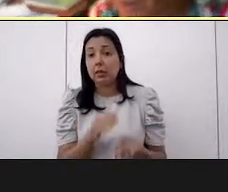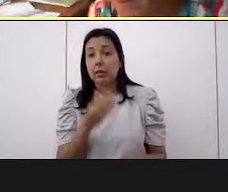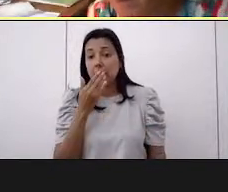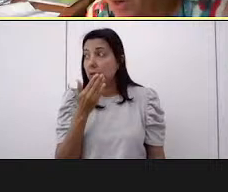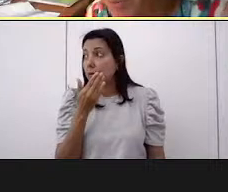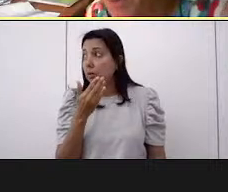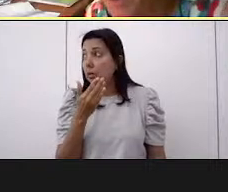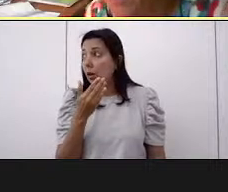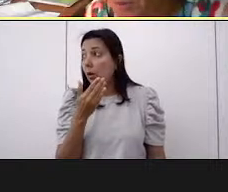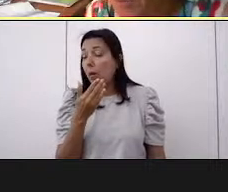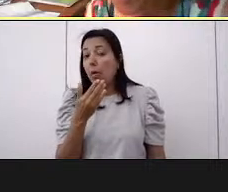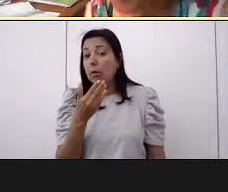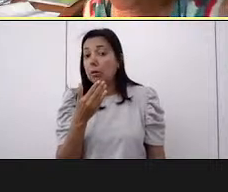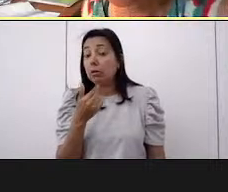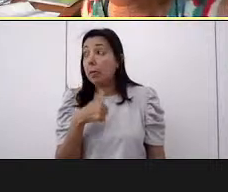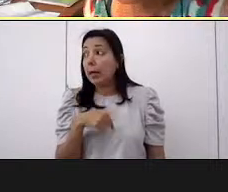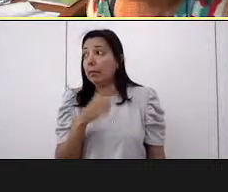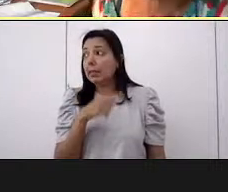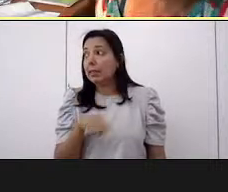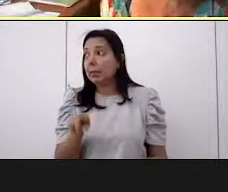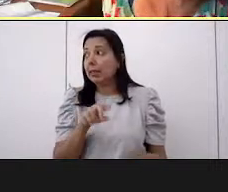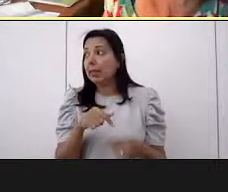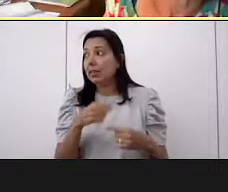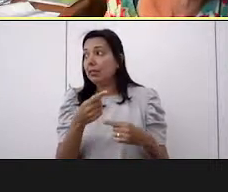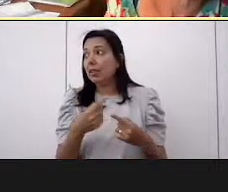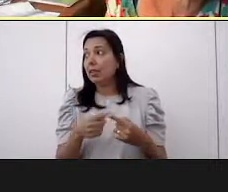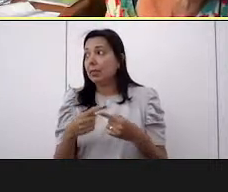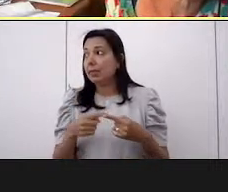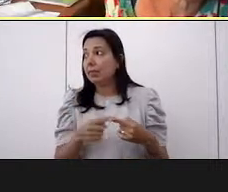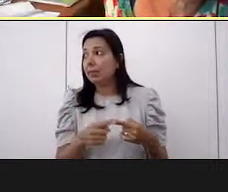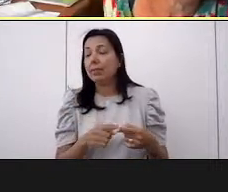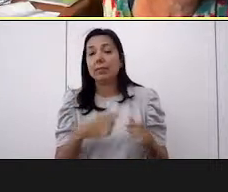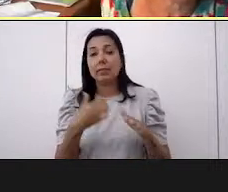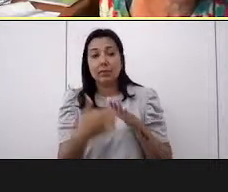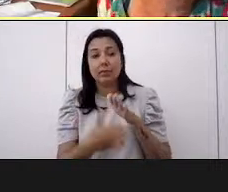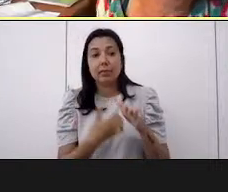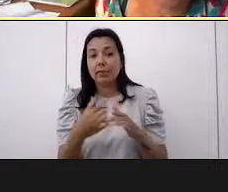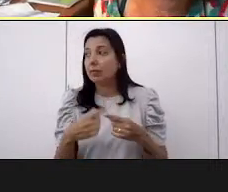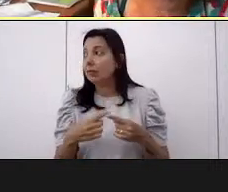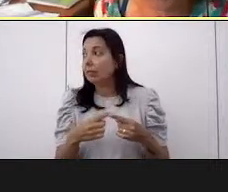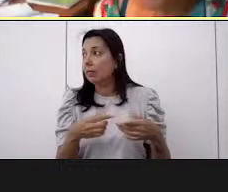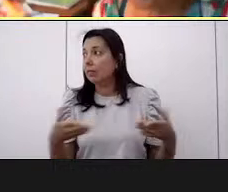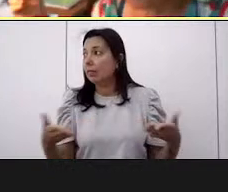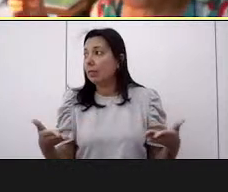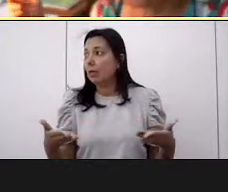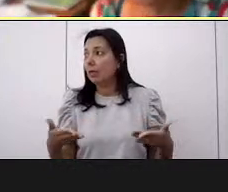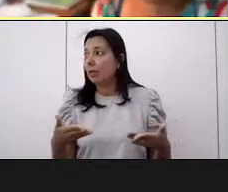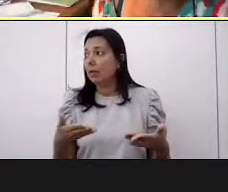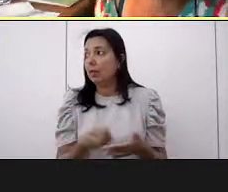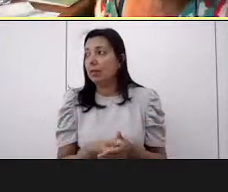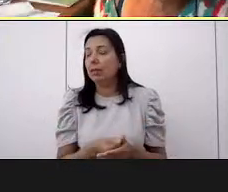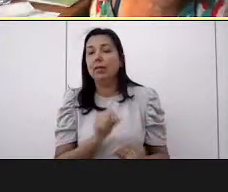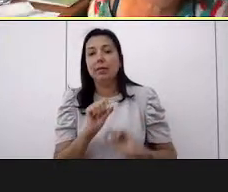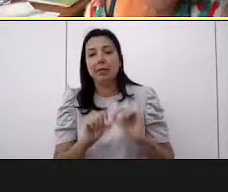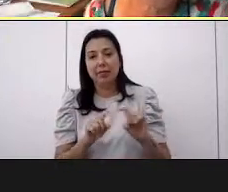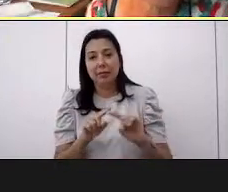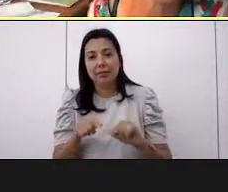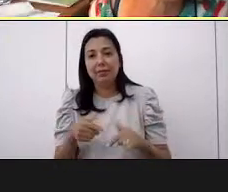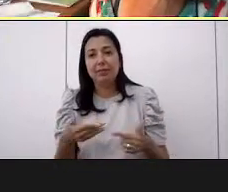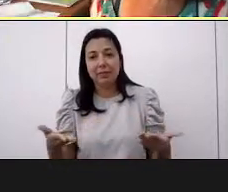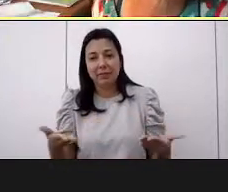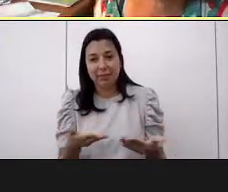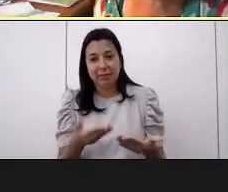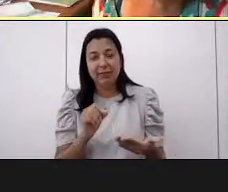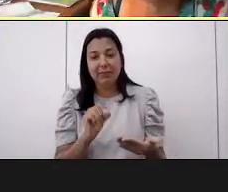private actors, companies, firms, corporations. They not only practice what we call usually lobbying, which